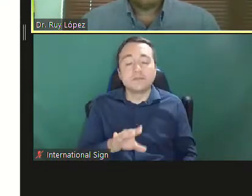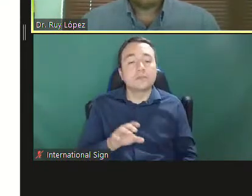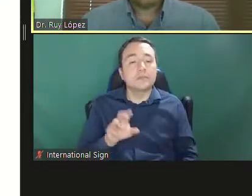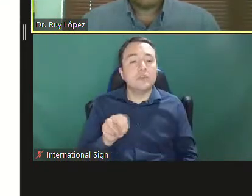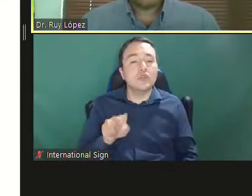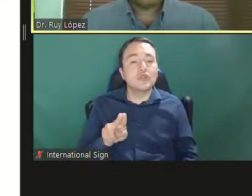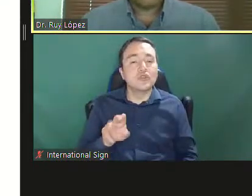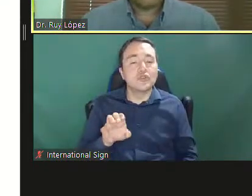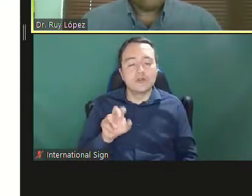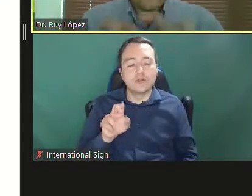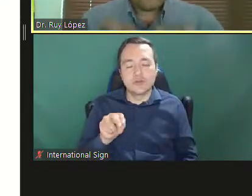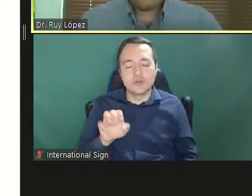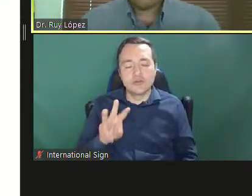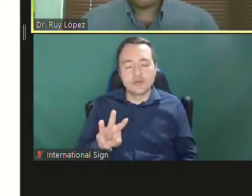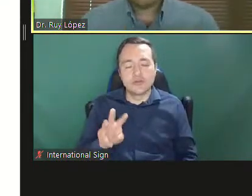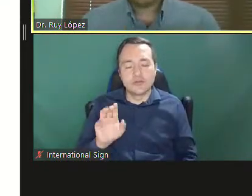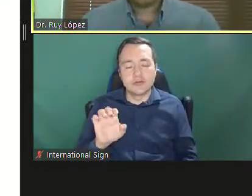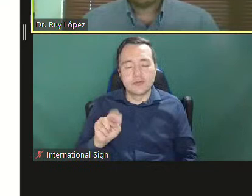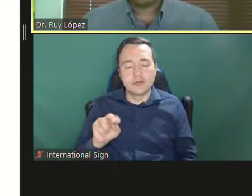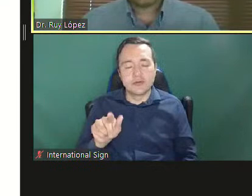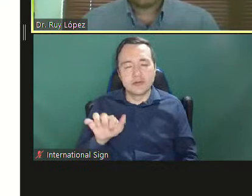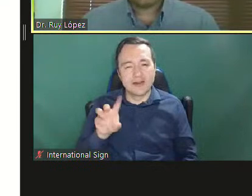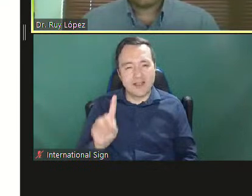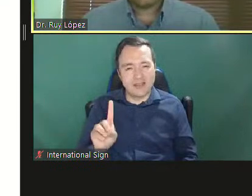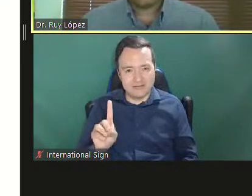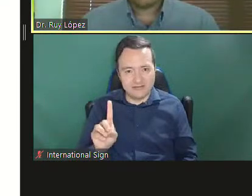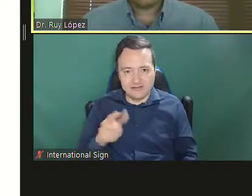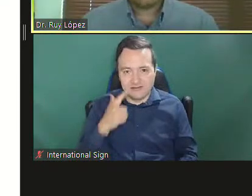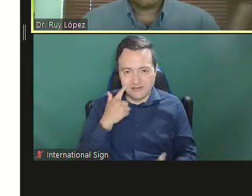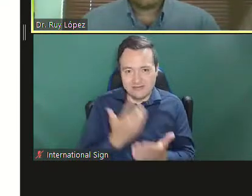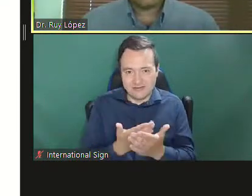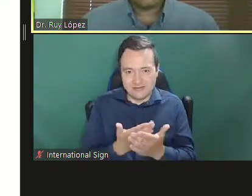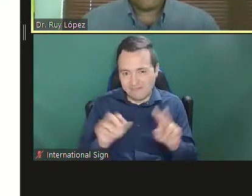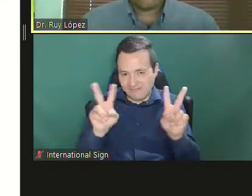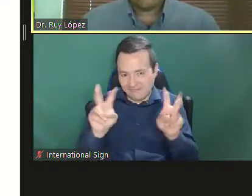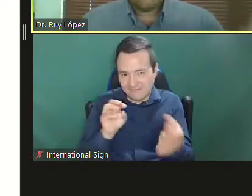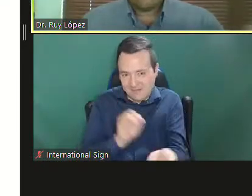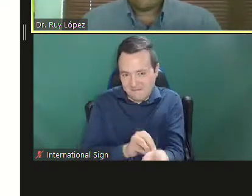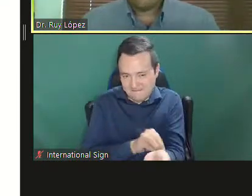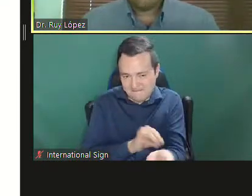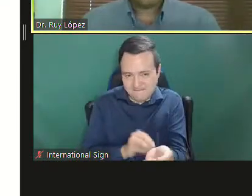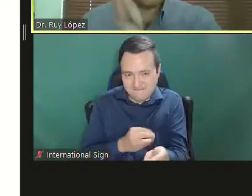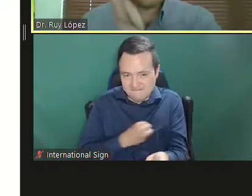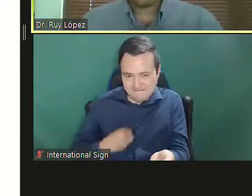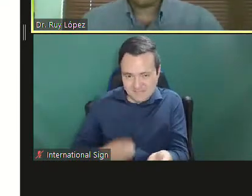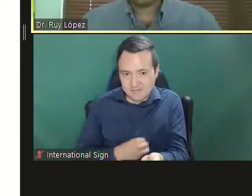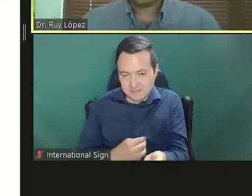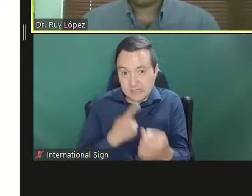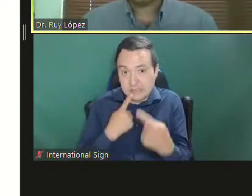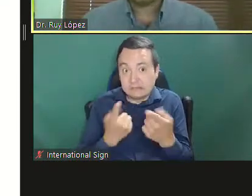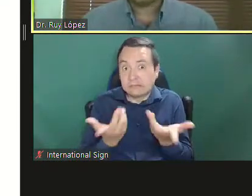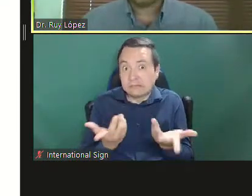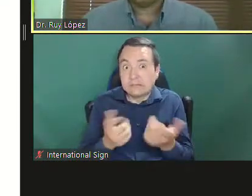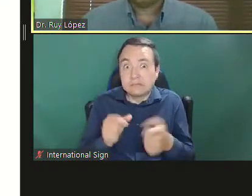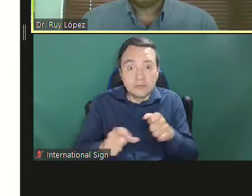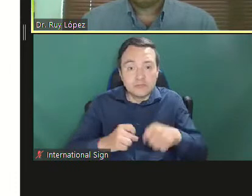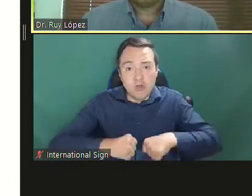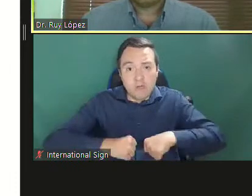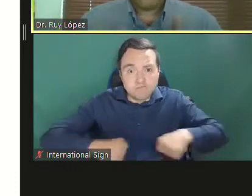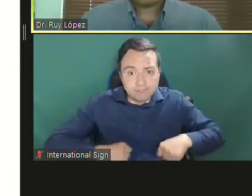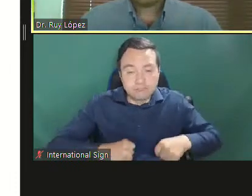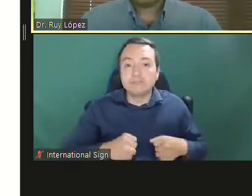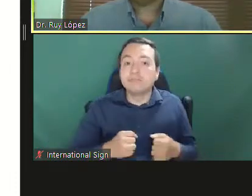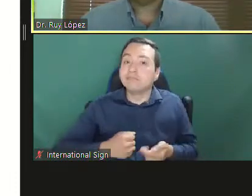editorial publications of the New England Journal of Medicine, focused on the important relationship with